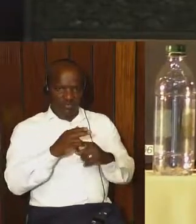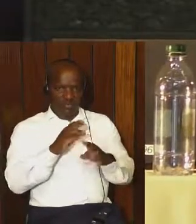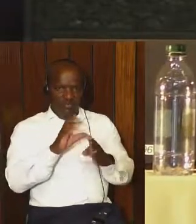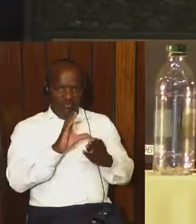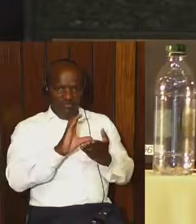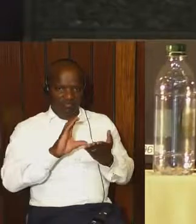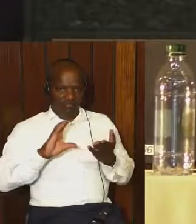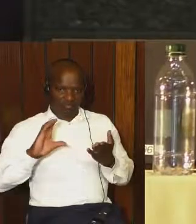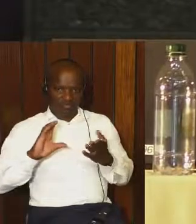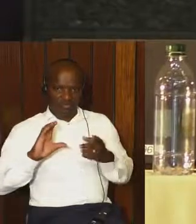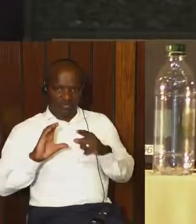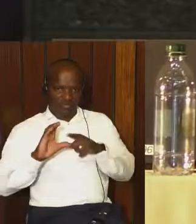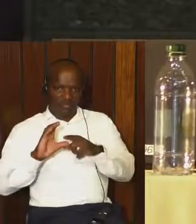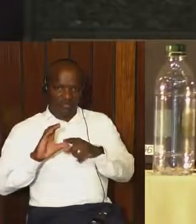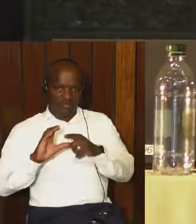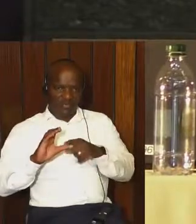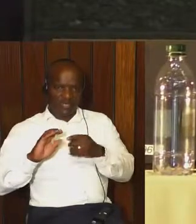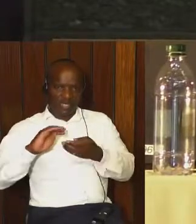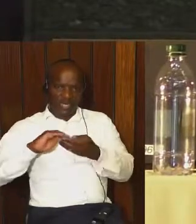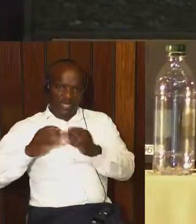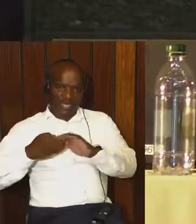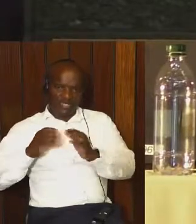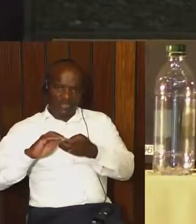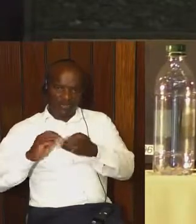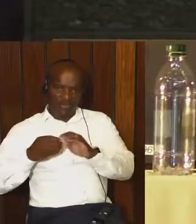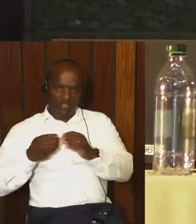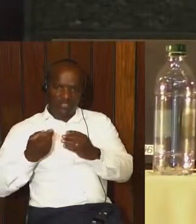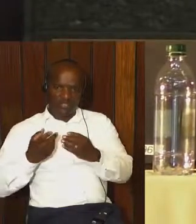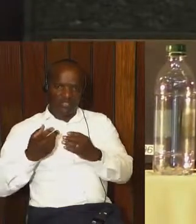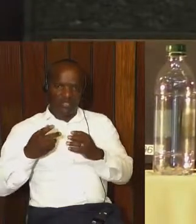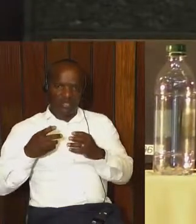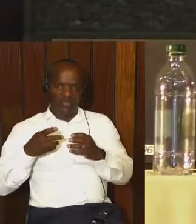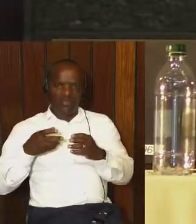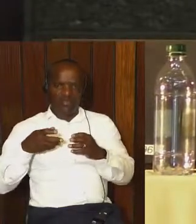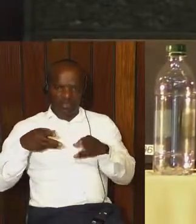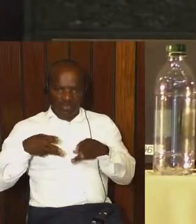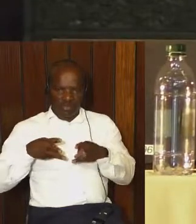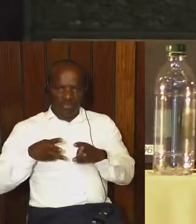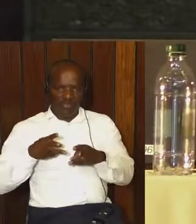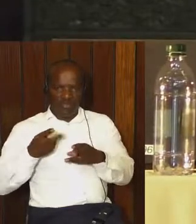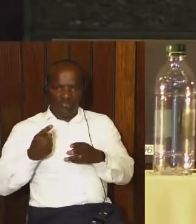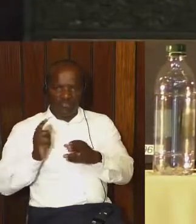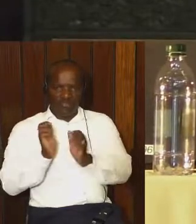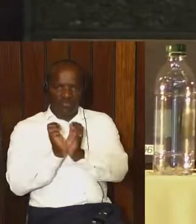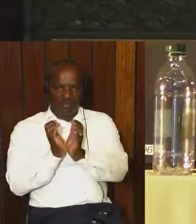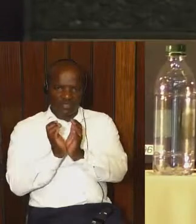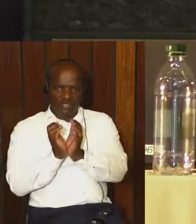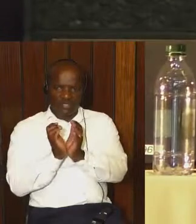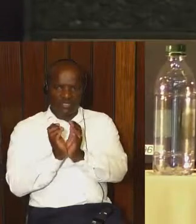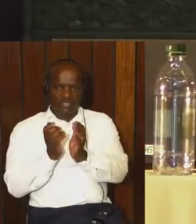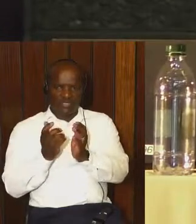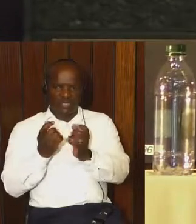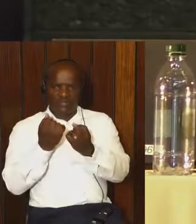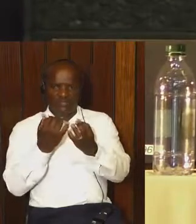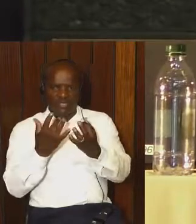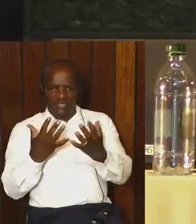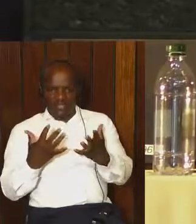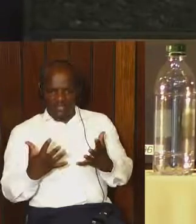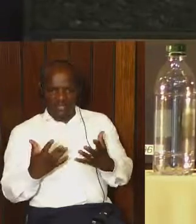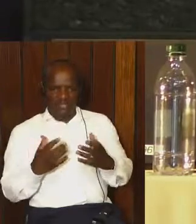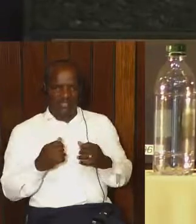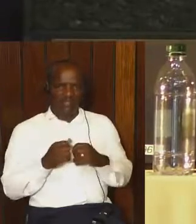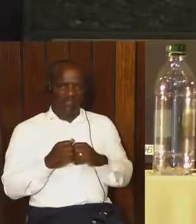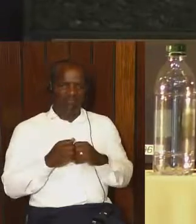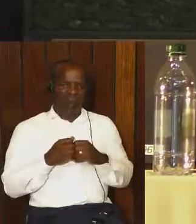periodic engagement in the form of meetings to say, let's get our ducks in a row internally with the finances, and once we did